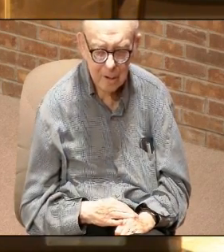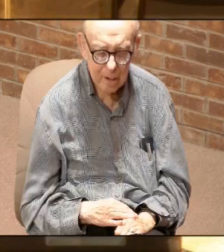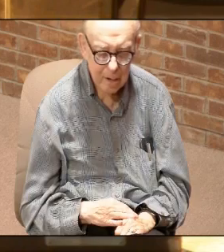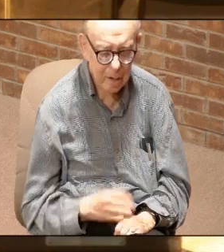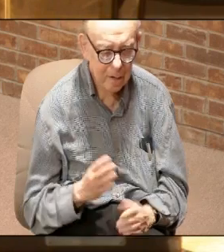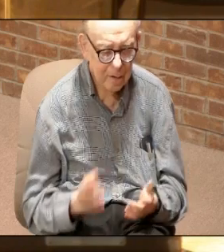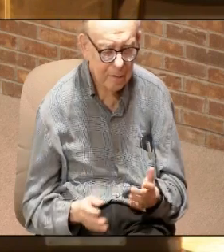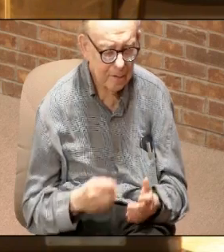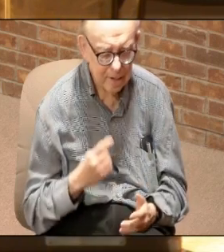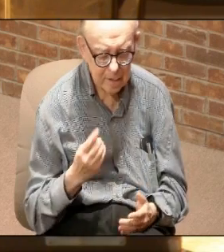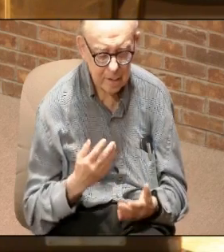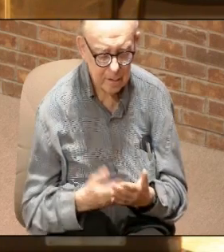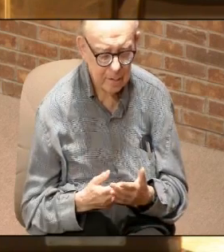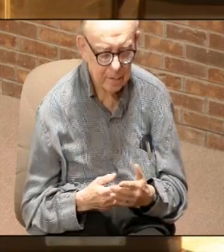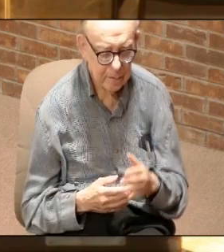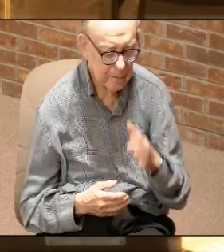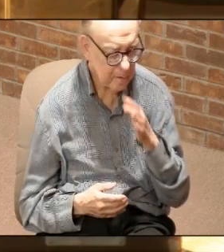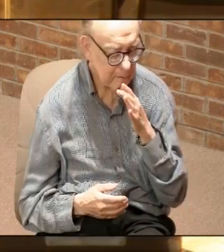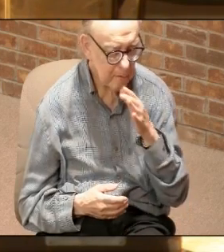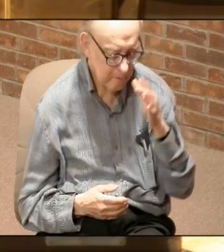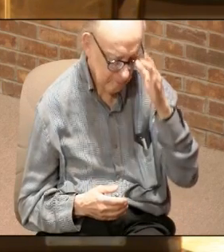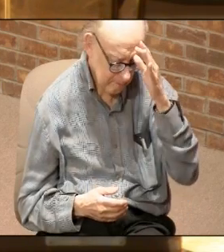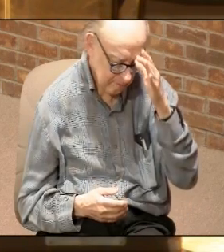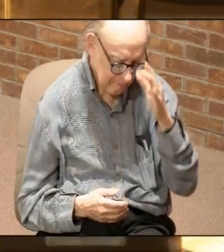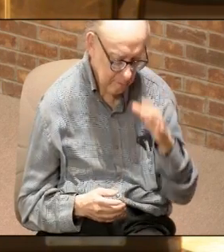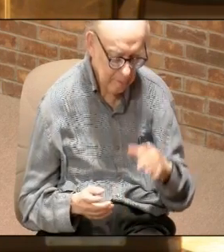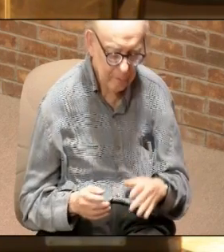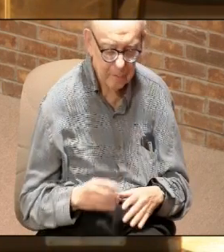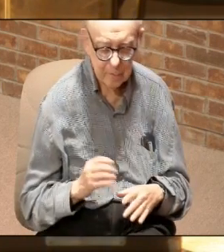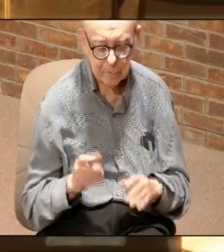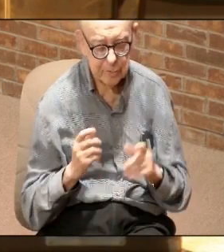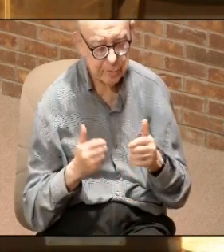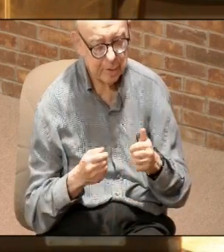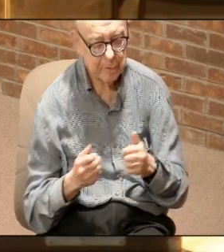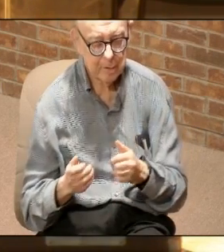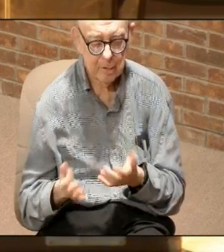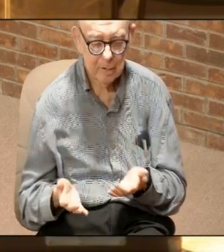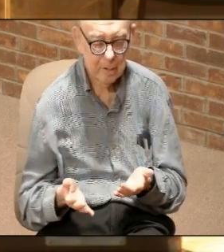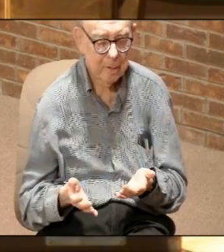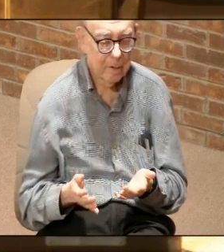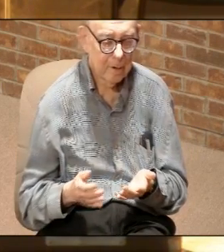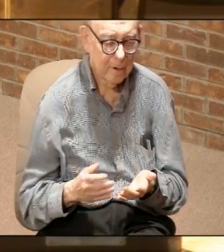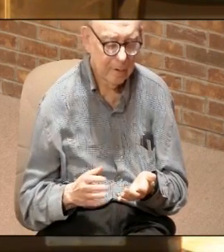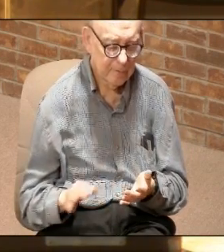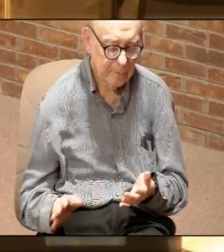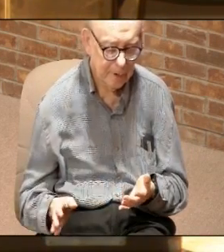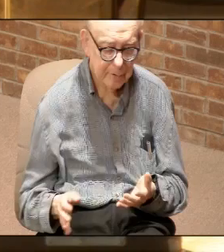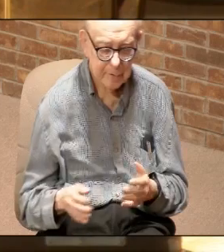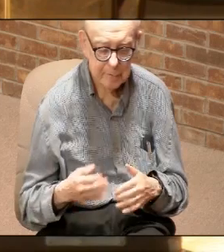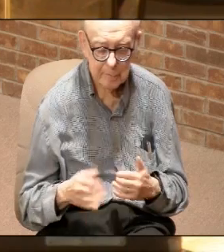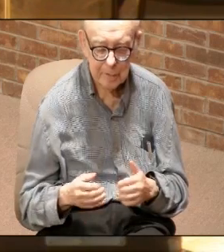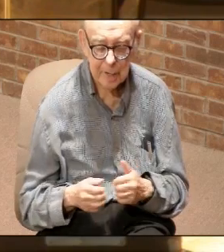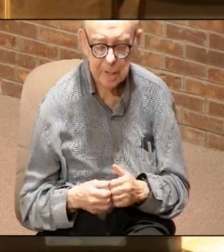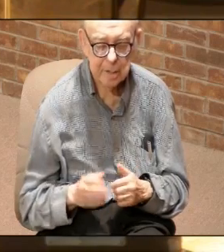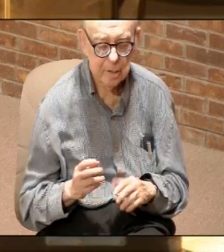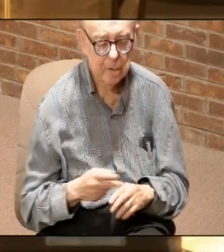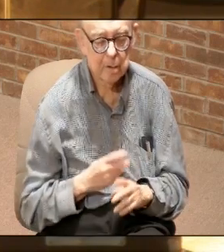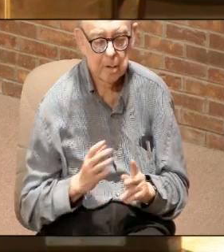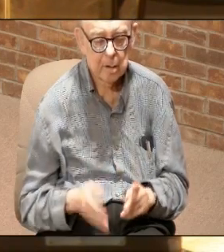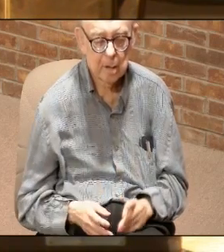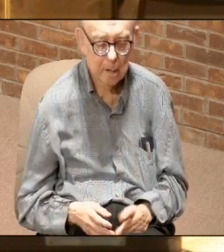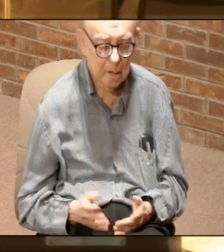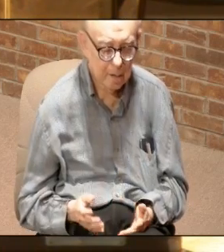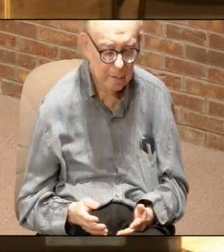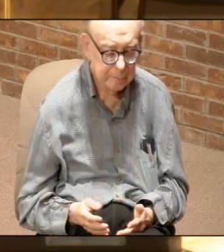Don't they look so good? And mom and dad's flashing pictures, you know, of little Johnny, you know, playing the shepherd, and